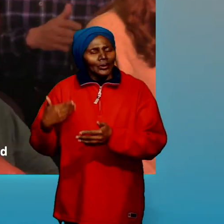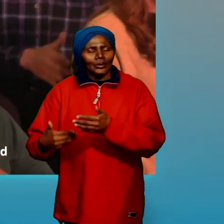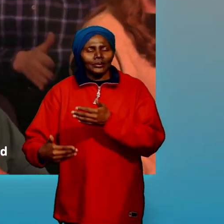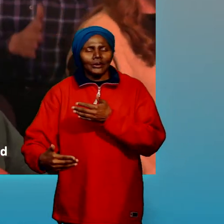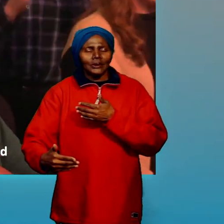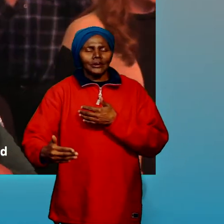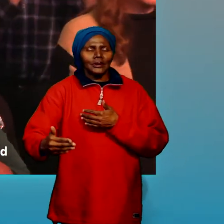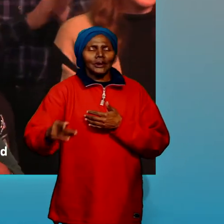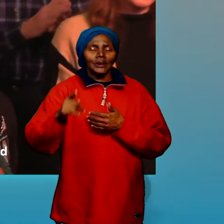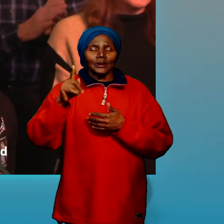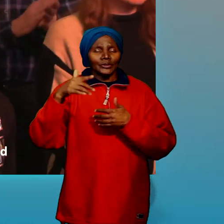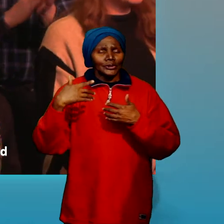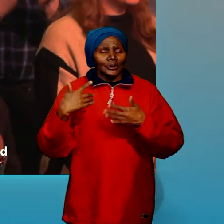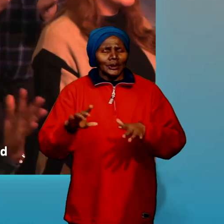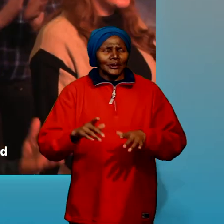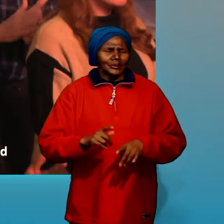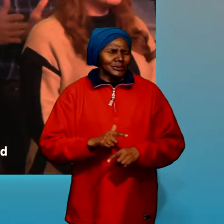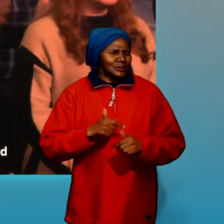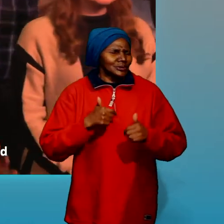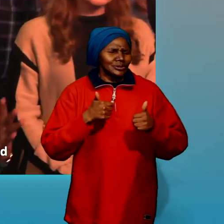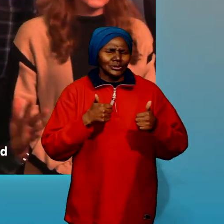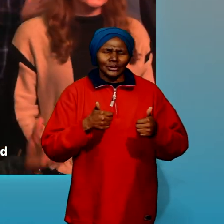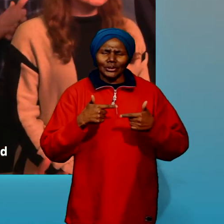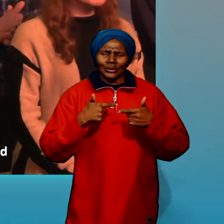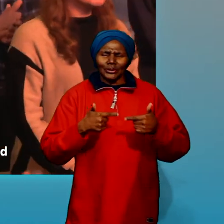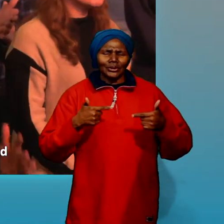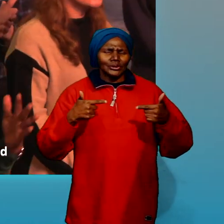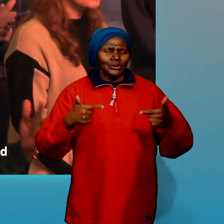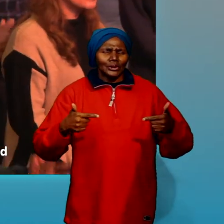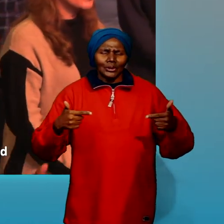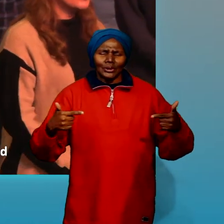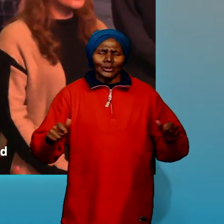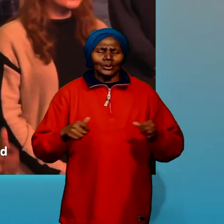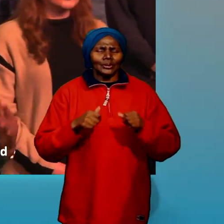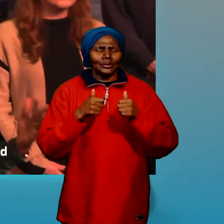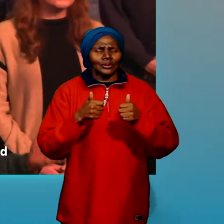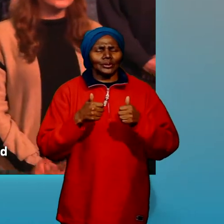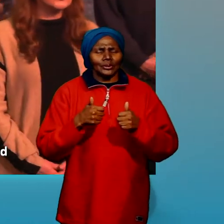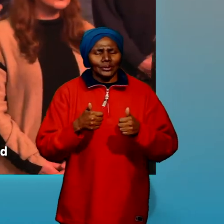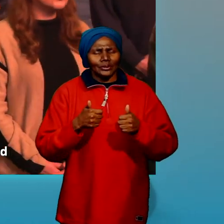and all my life you have been so, so